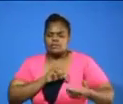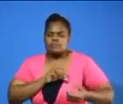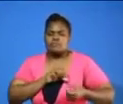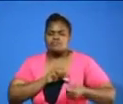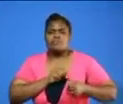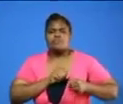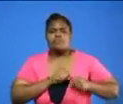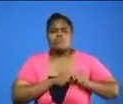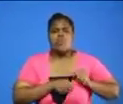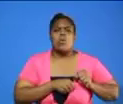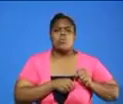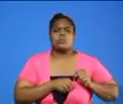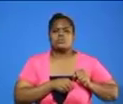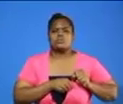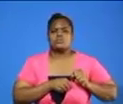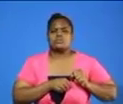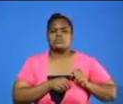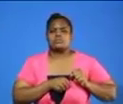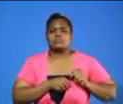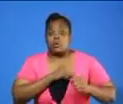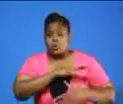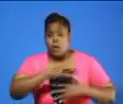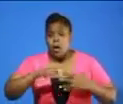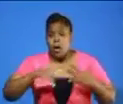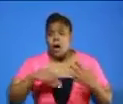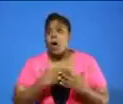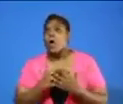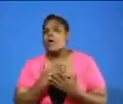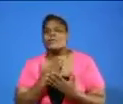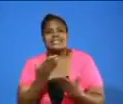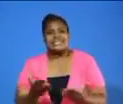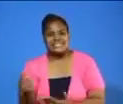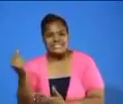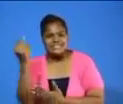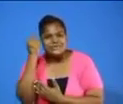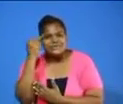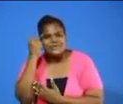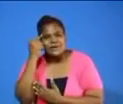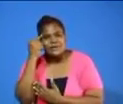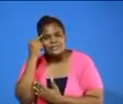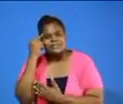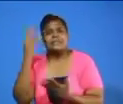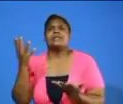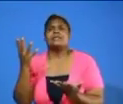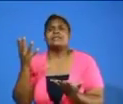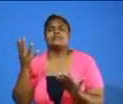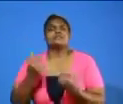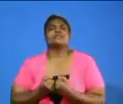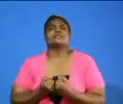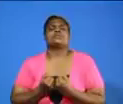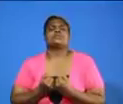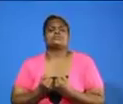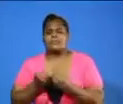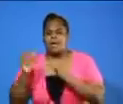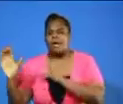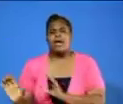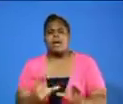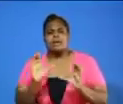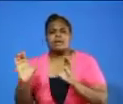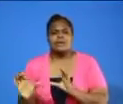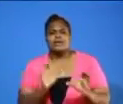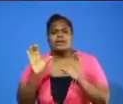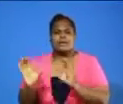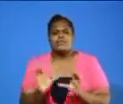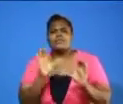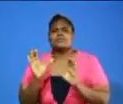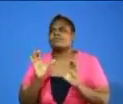brokenness, when all the things you thought you could give your life to and give your